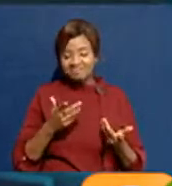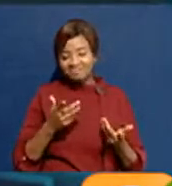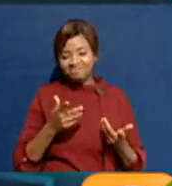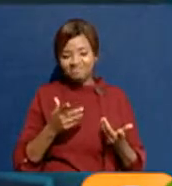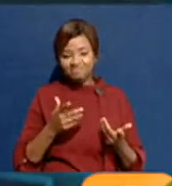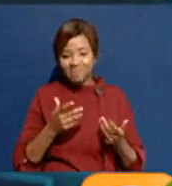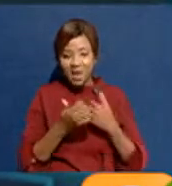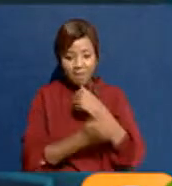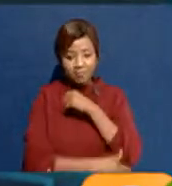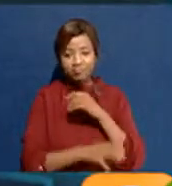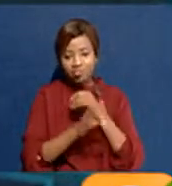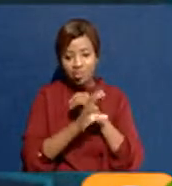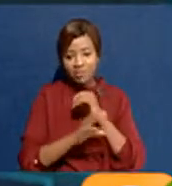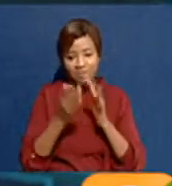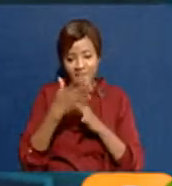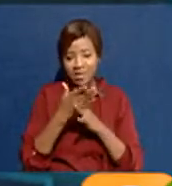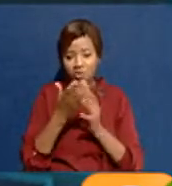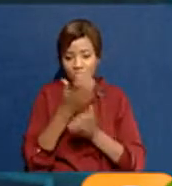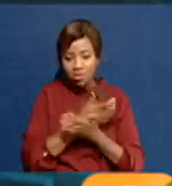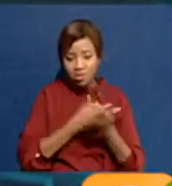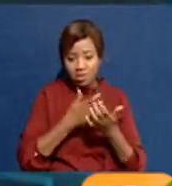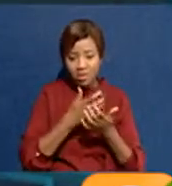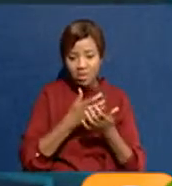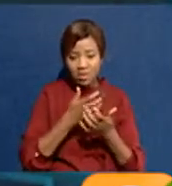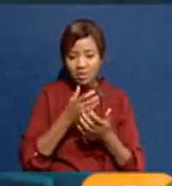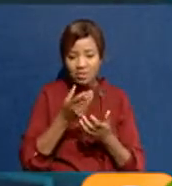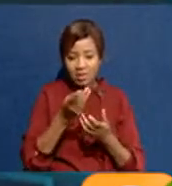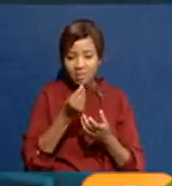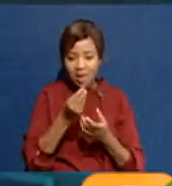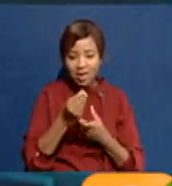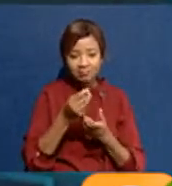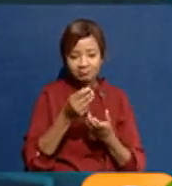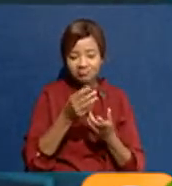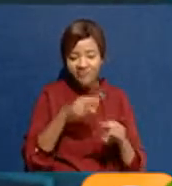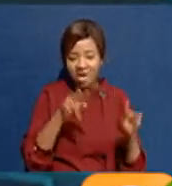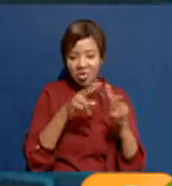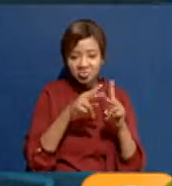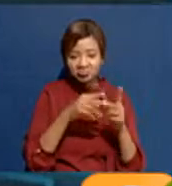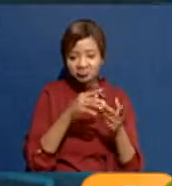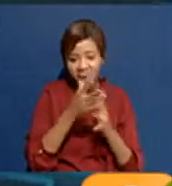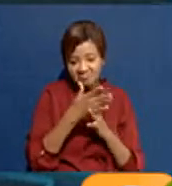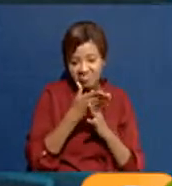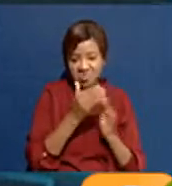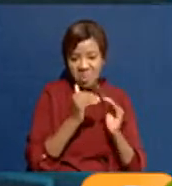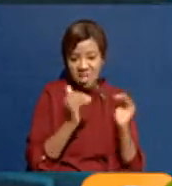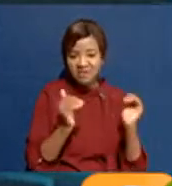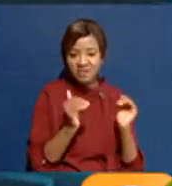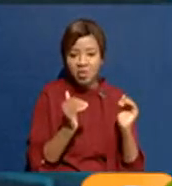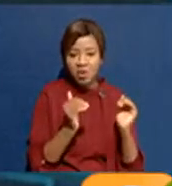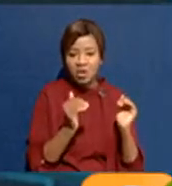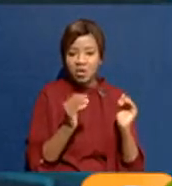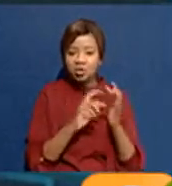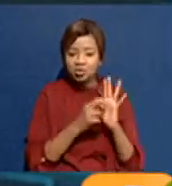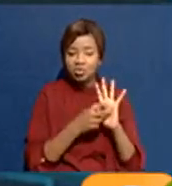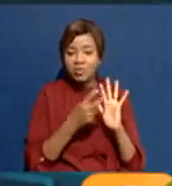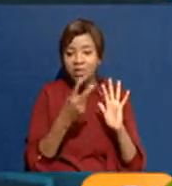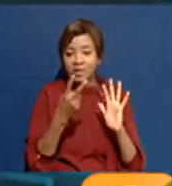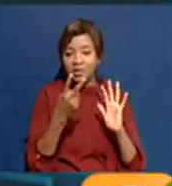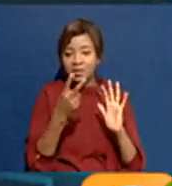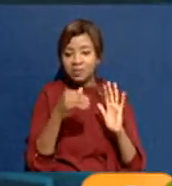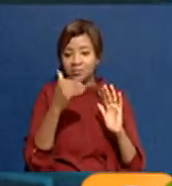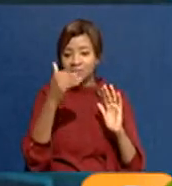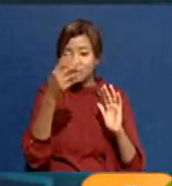country. So, come 2030, Kenya will have to fully finance procurement